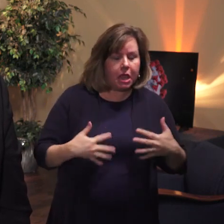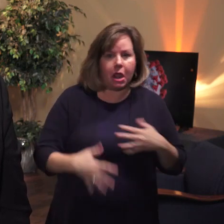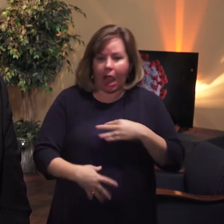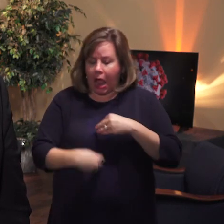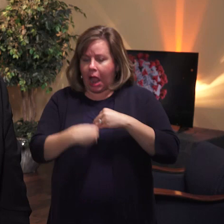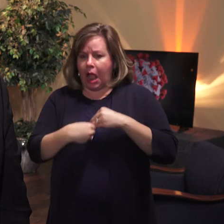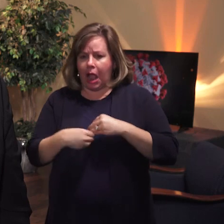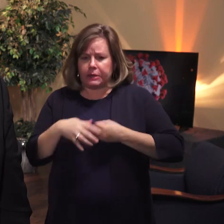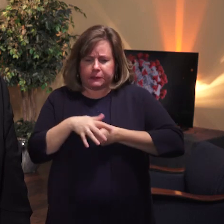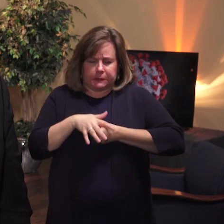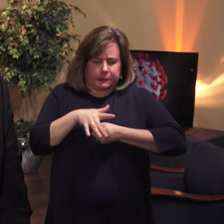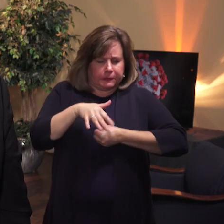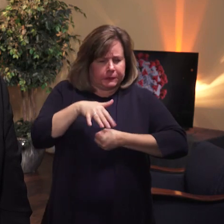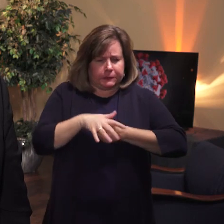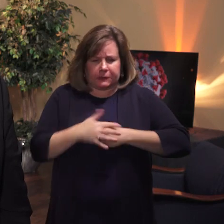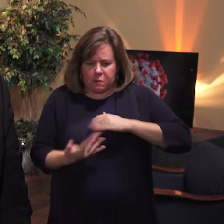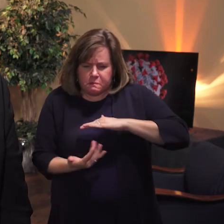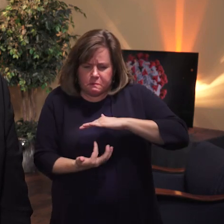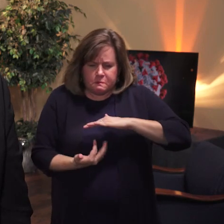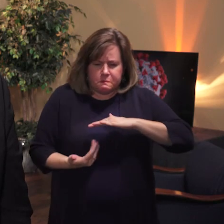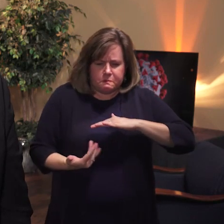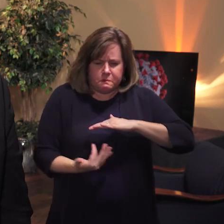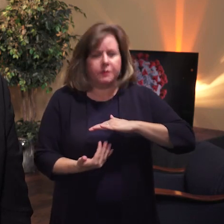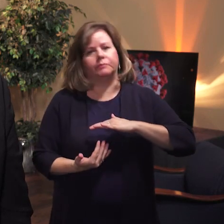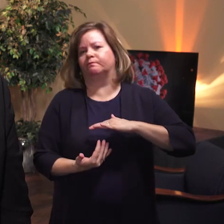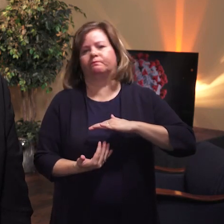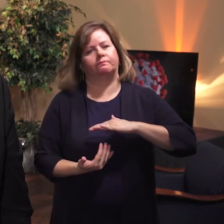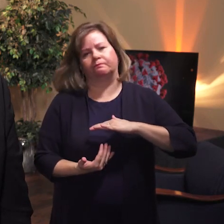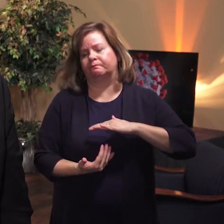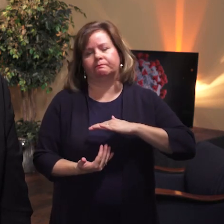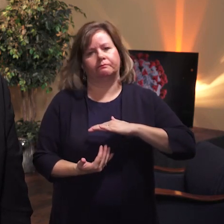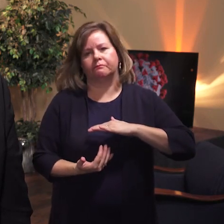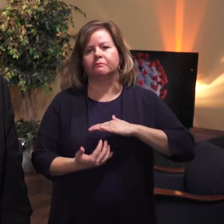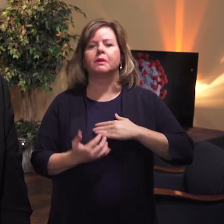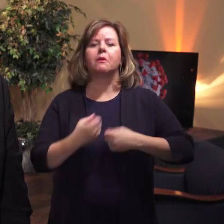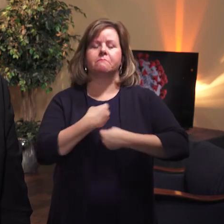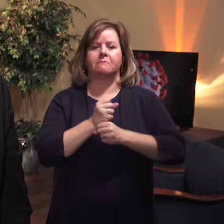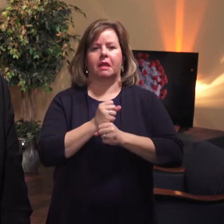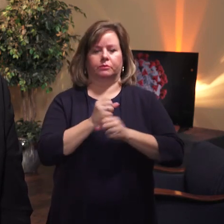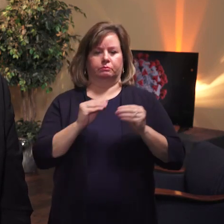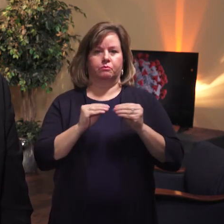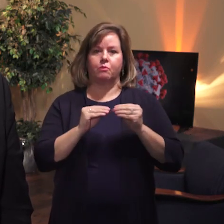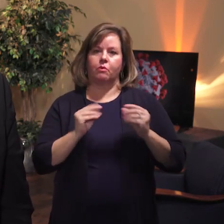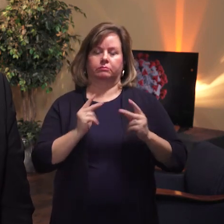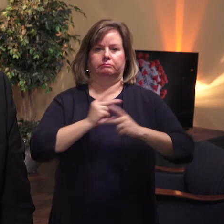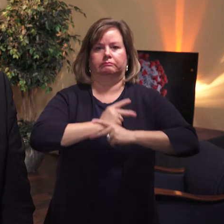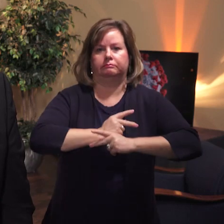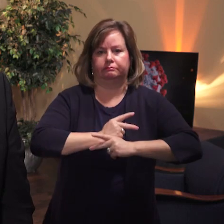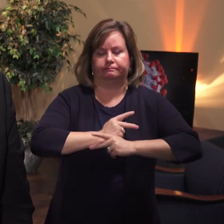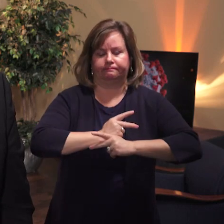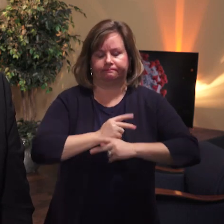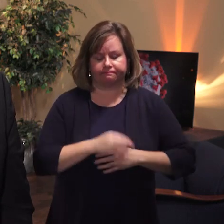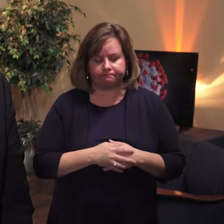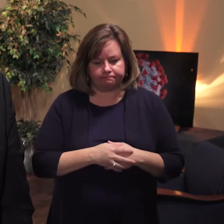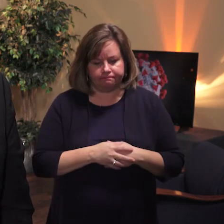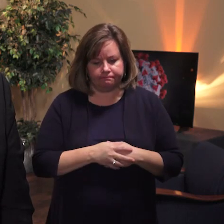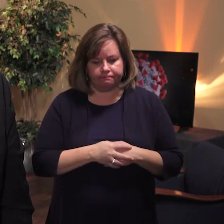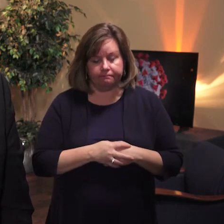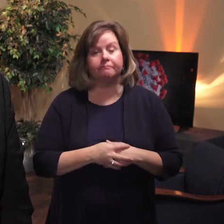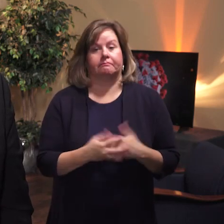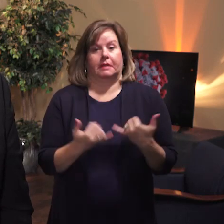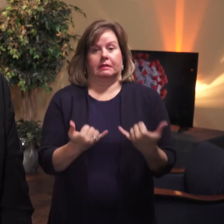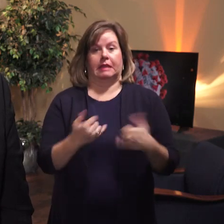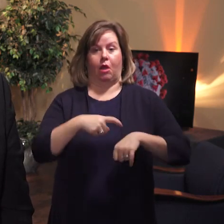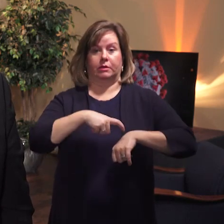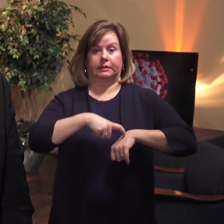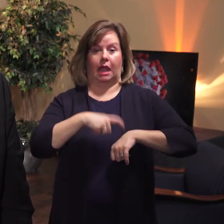the stresses that we're going through otherwise is only going to make the situation more painful. This is not the time for